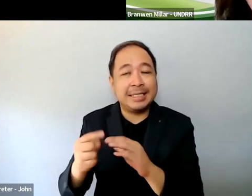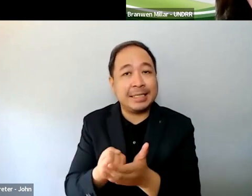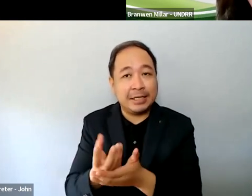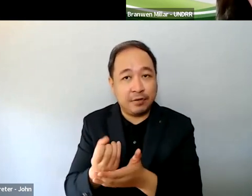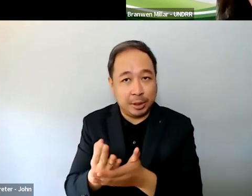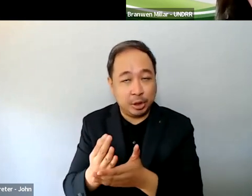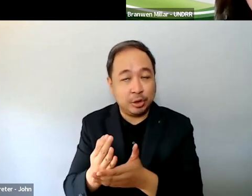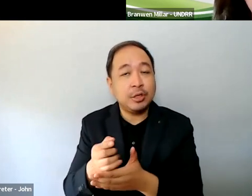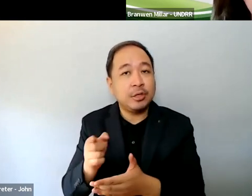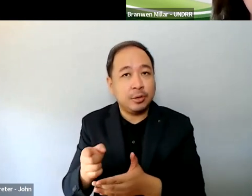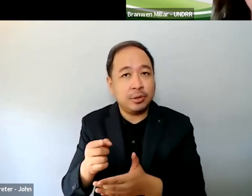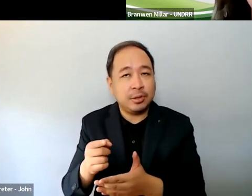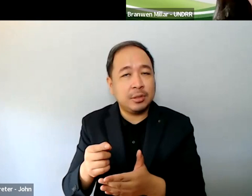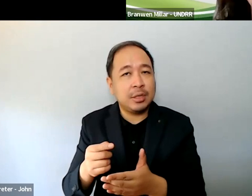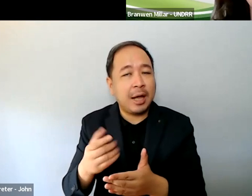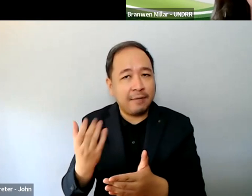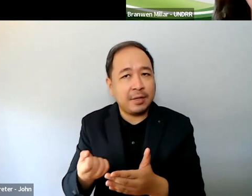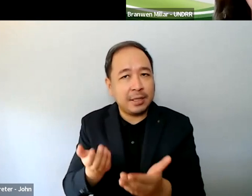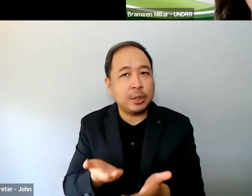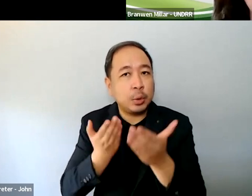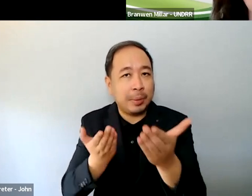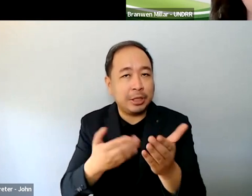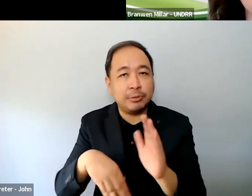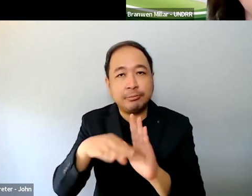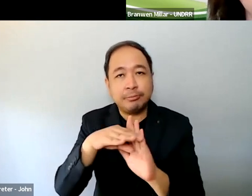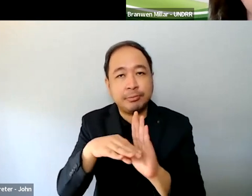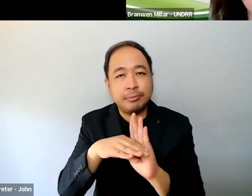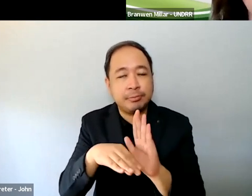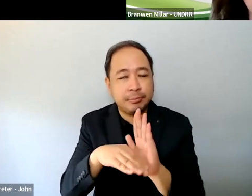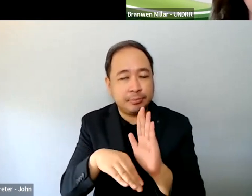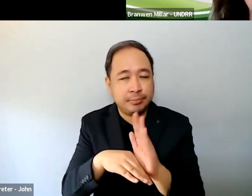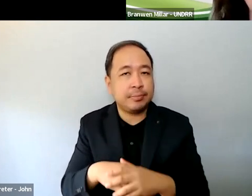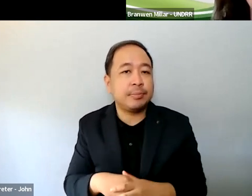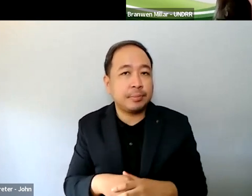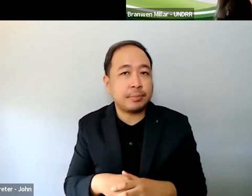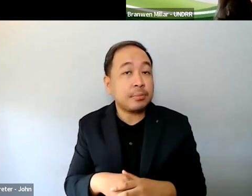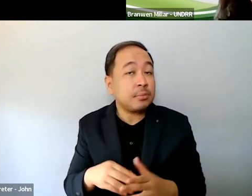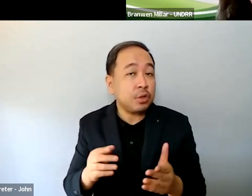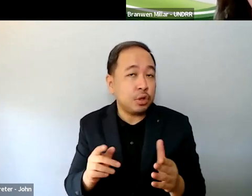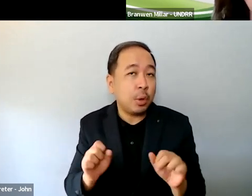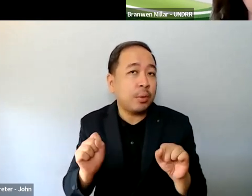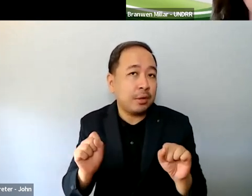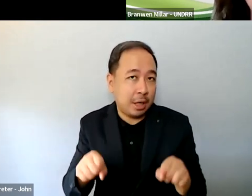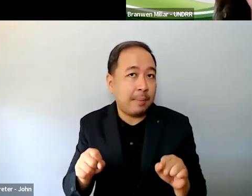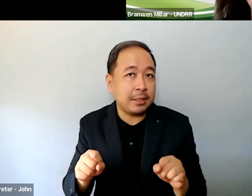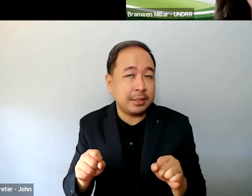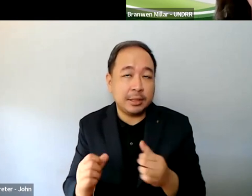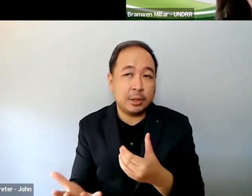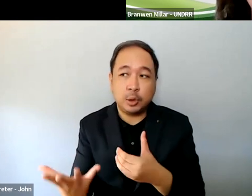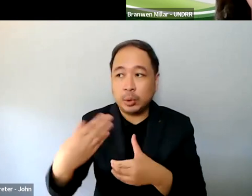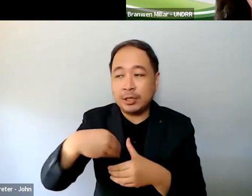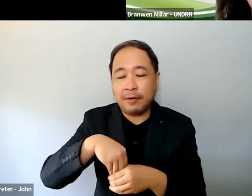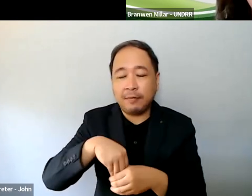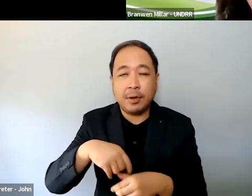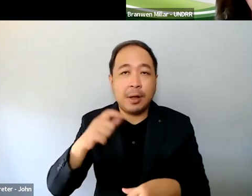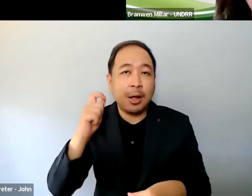of recommendations towards this. But this discussion also talked about the capacity to engage women as